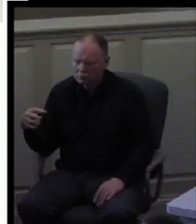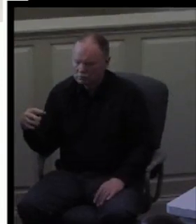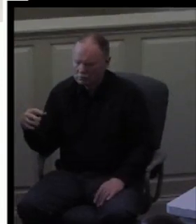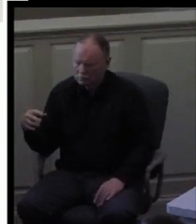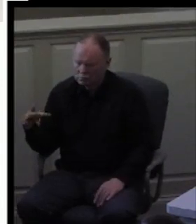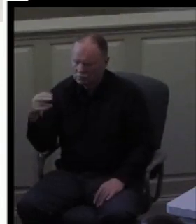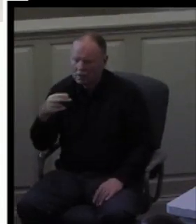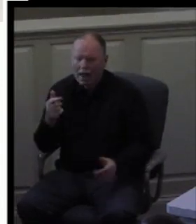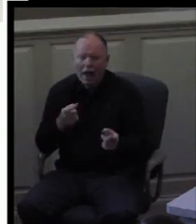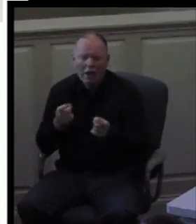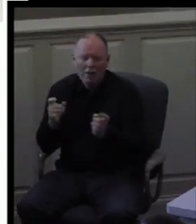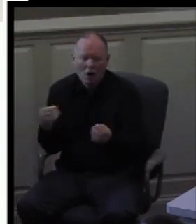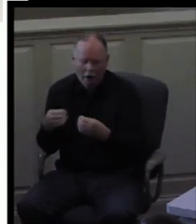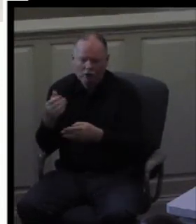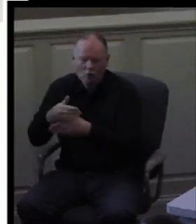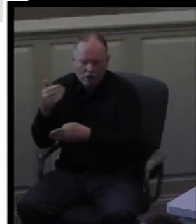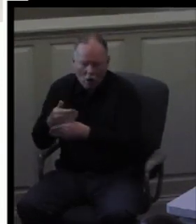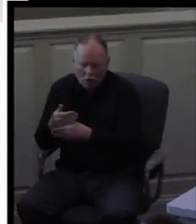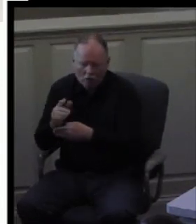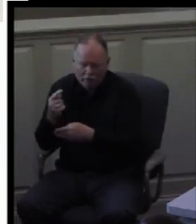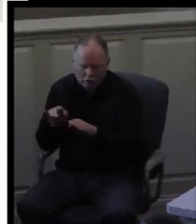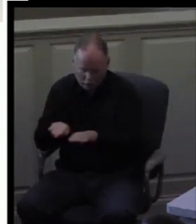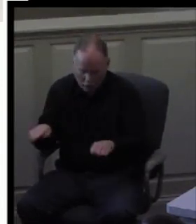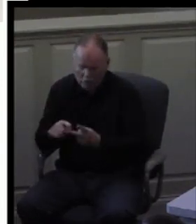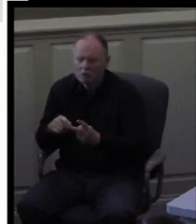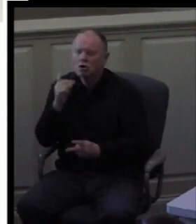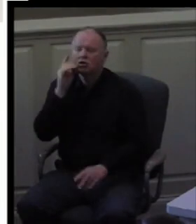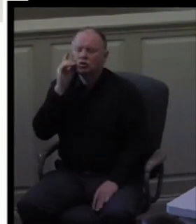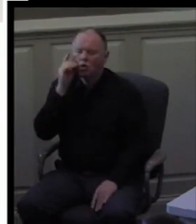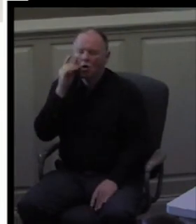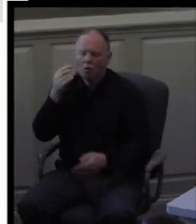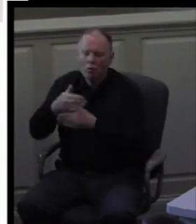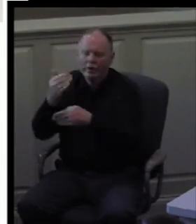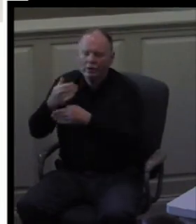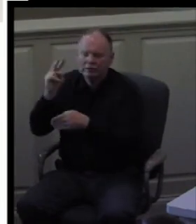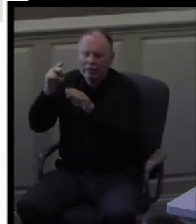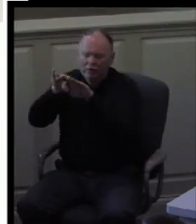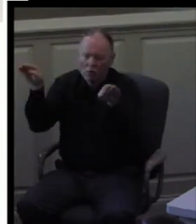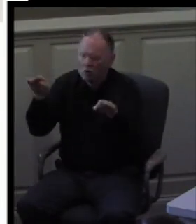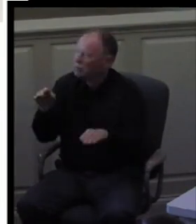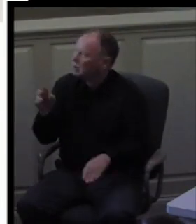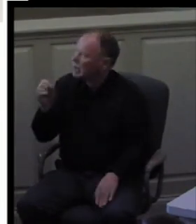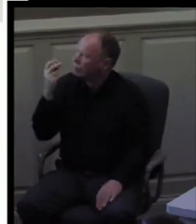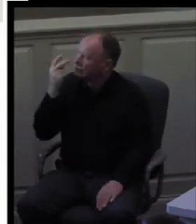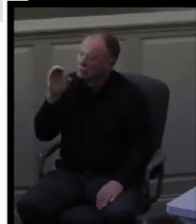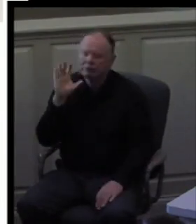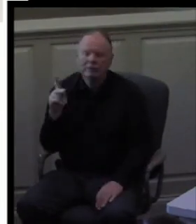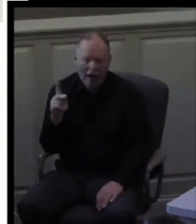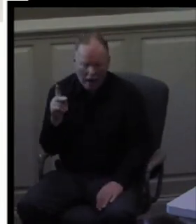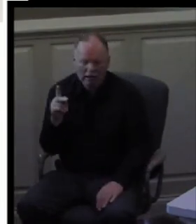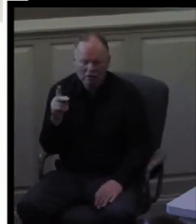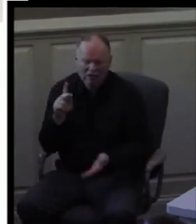administrative office windows on the ground floor and the dormitory windows up above. Here's the deck off of the